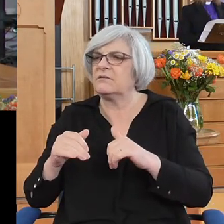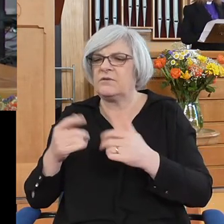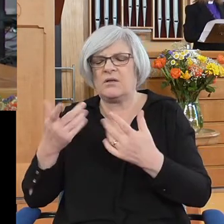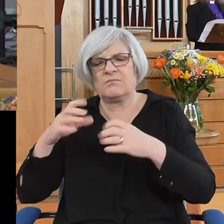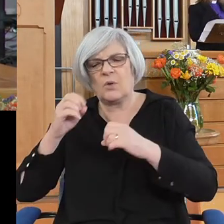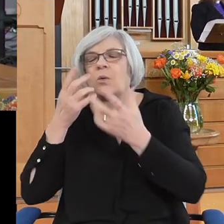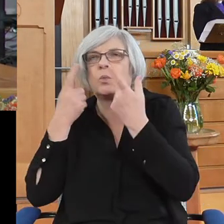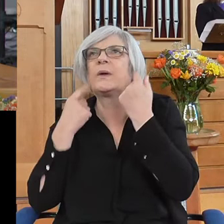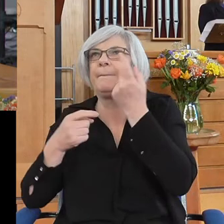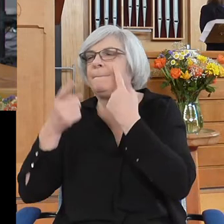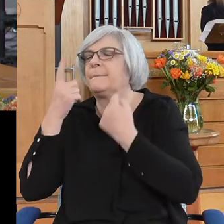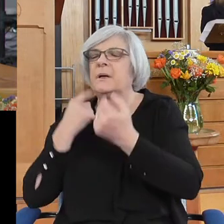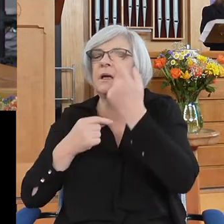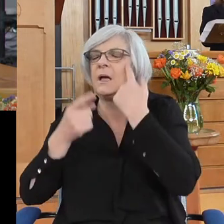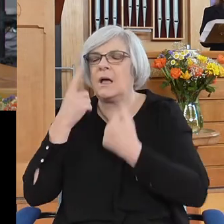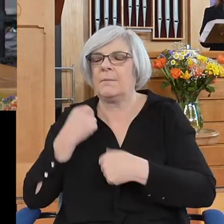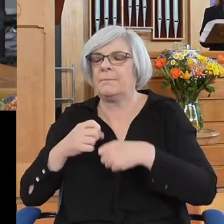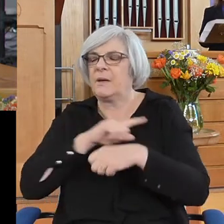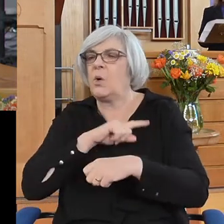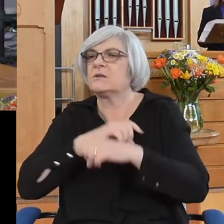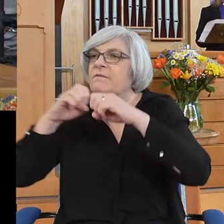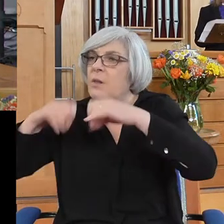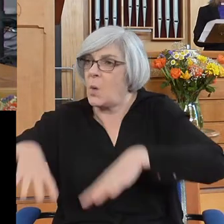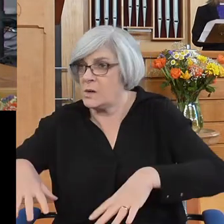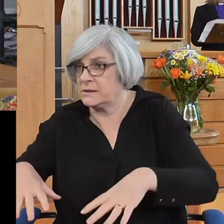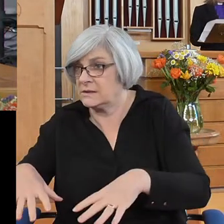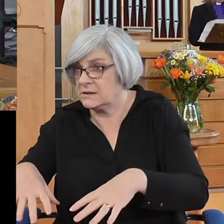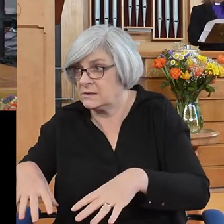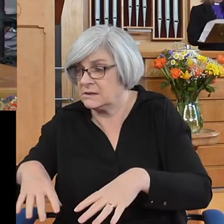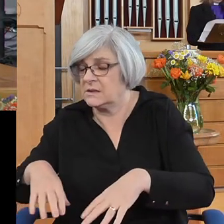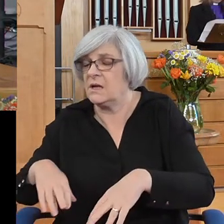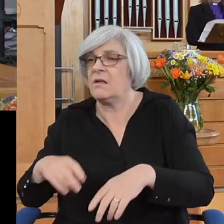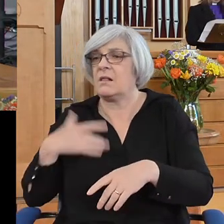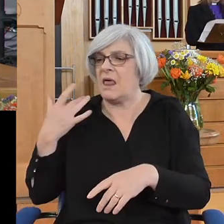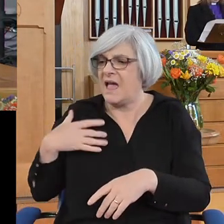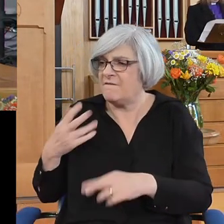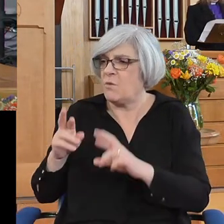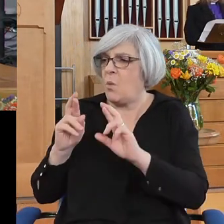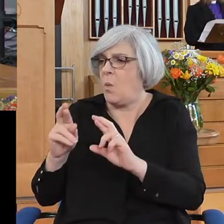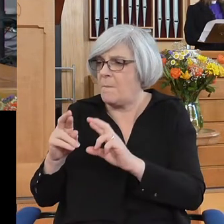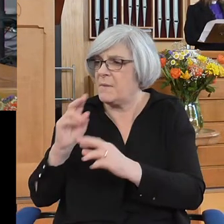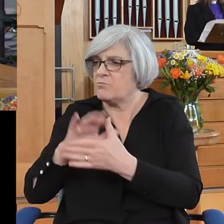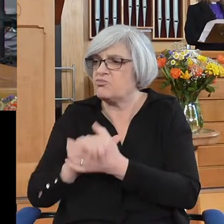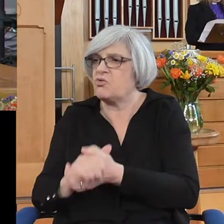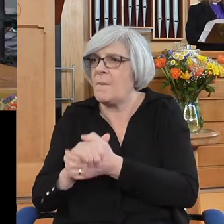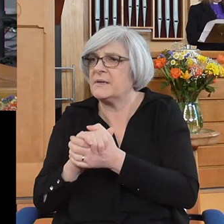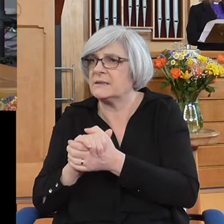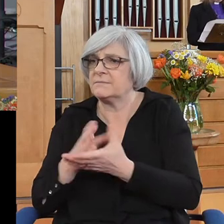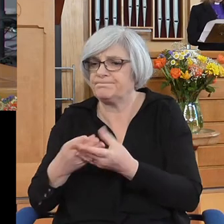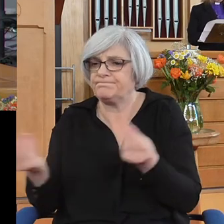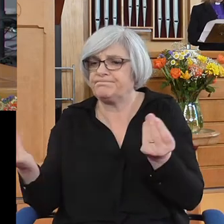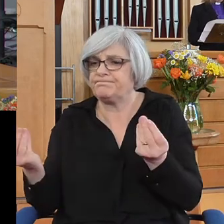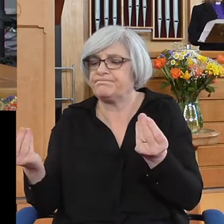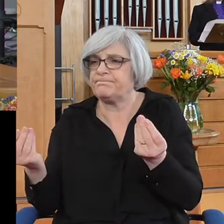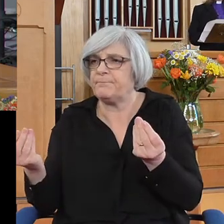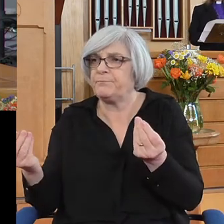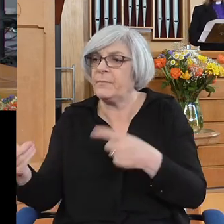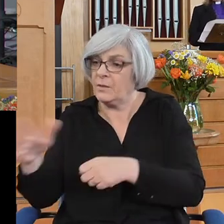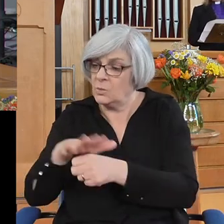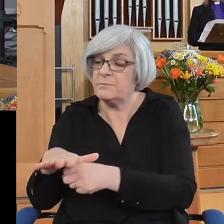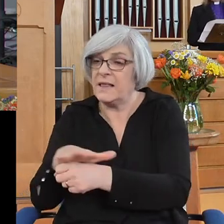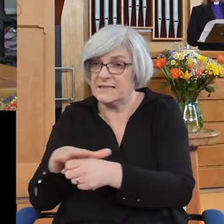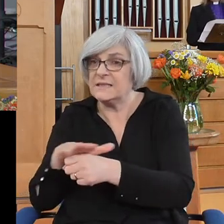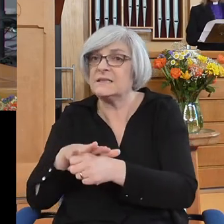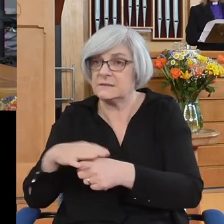us, for the life and hope and promise that is no more. And in those places, we can